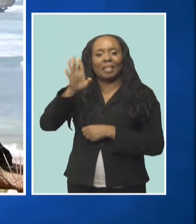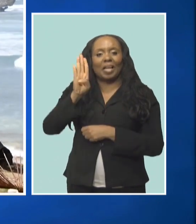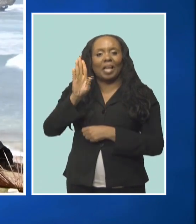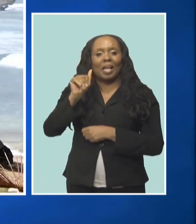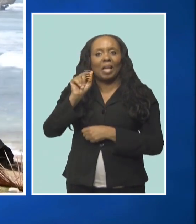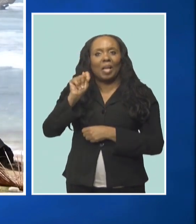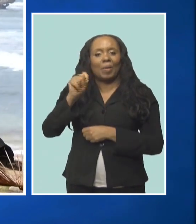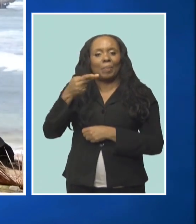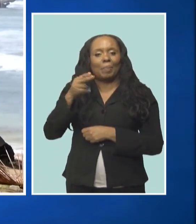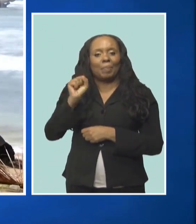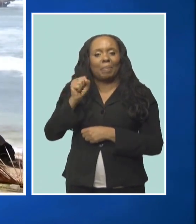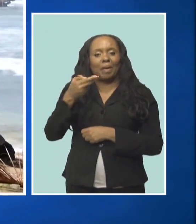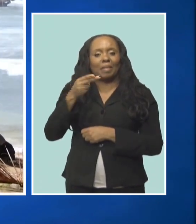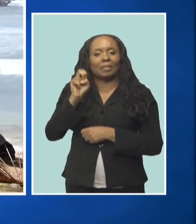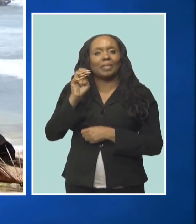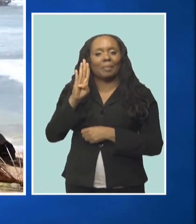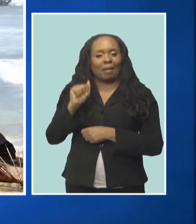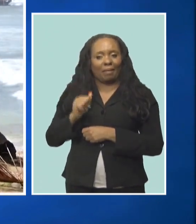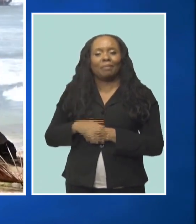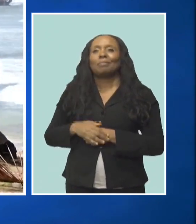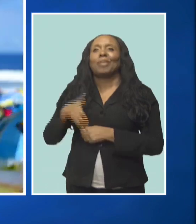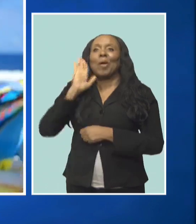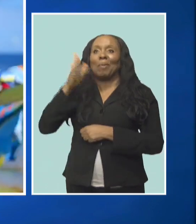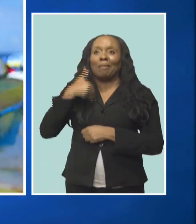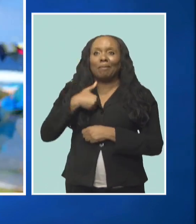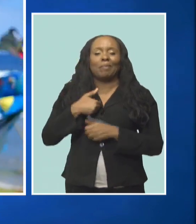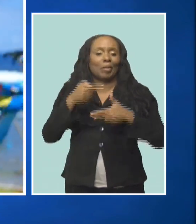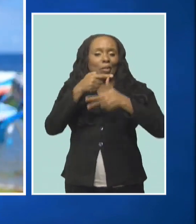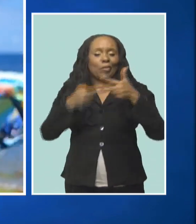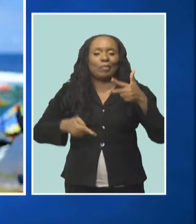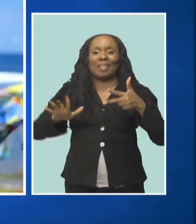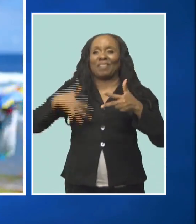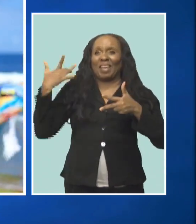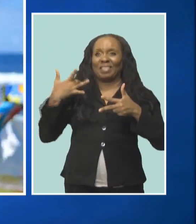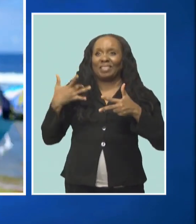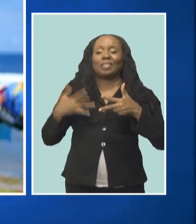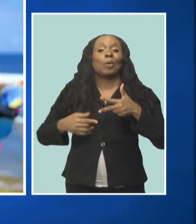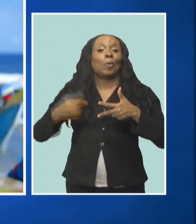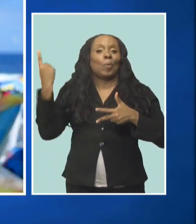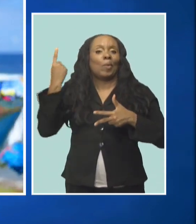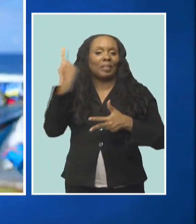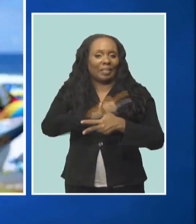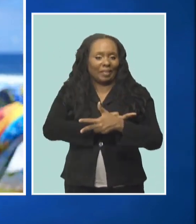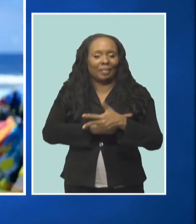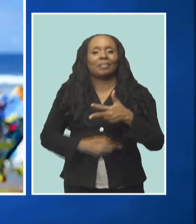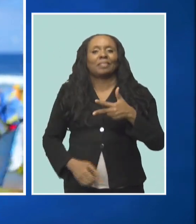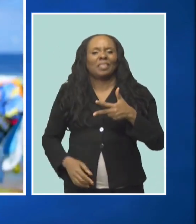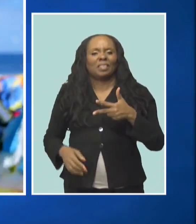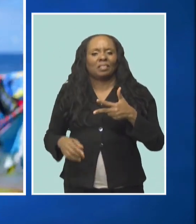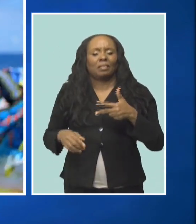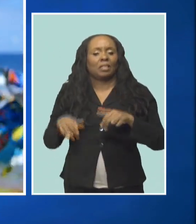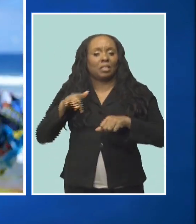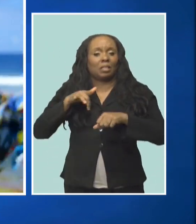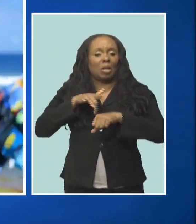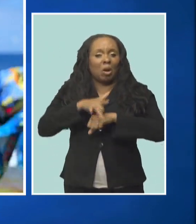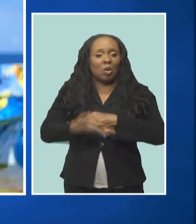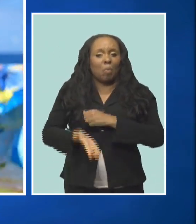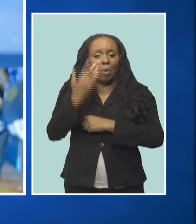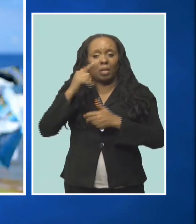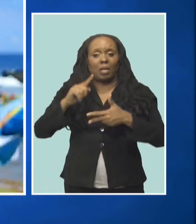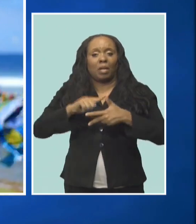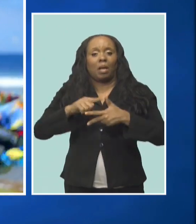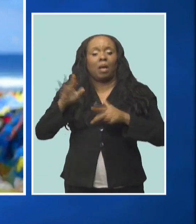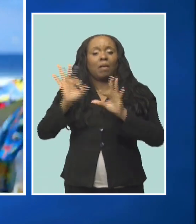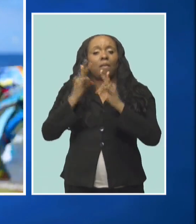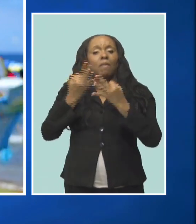calling it a destination day in Bathsheba, where we have 3 events happening on one day. Starting from early morning, where we're doing a family fun